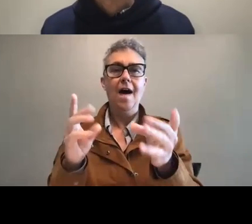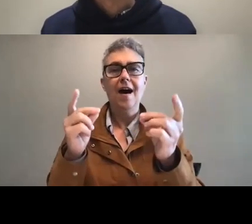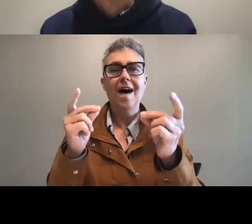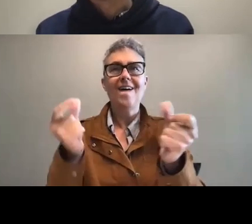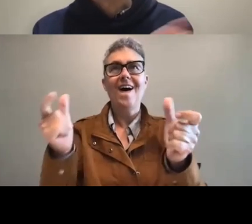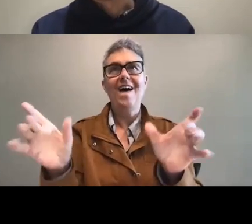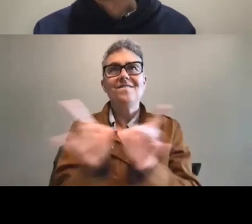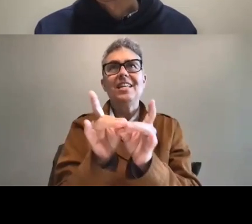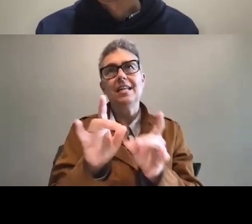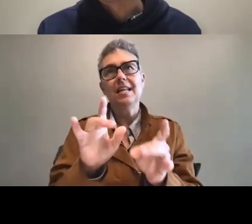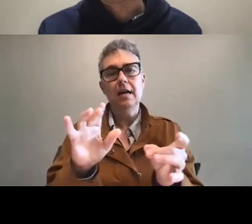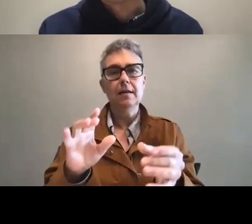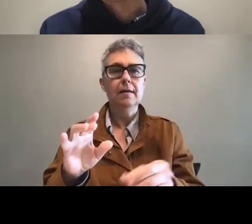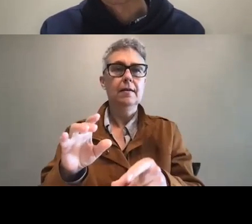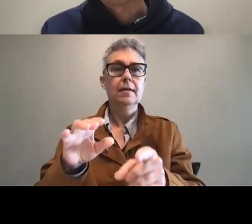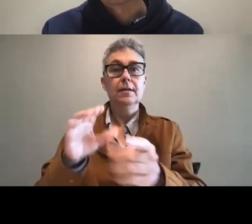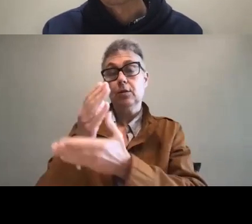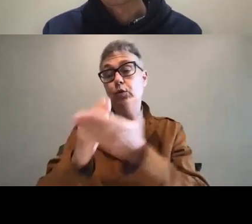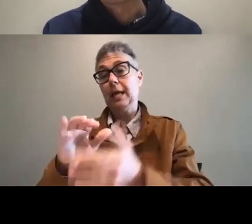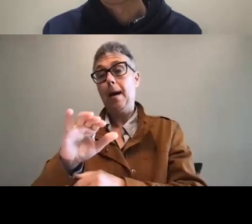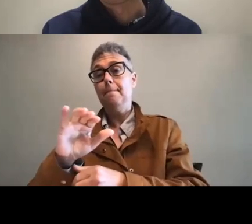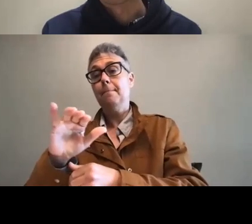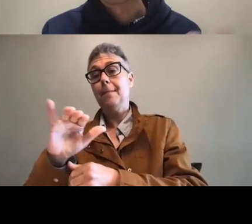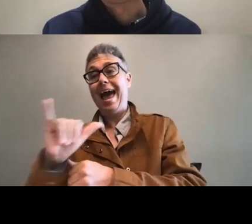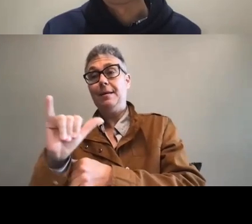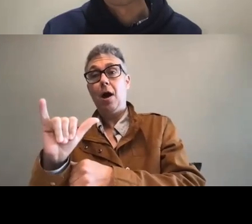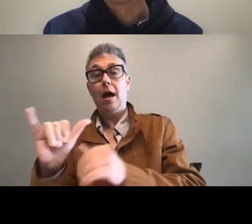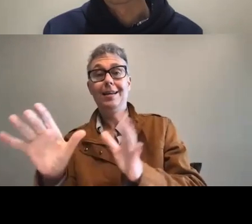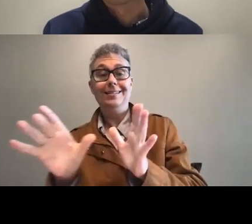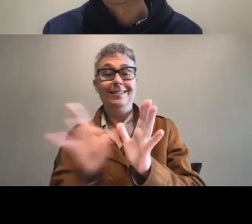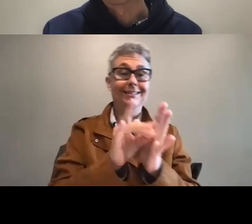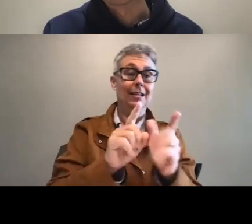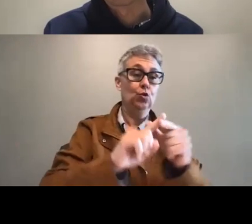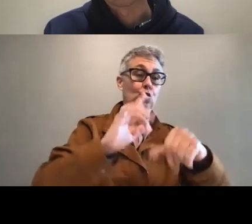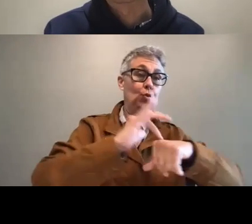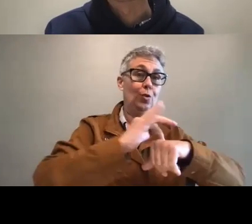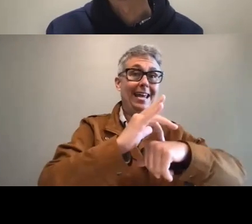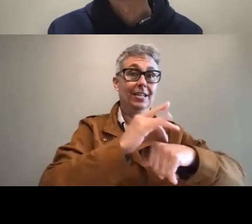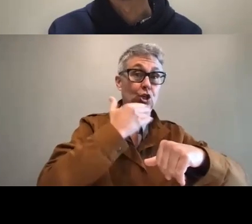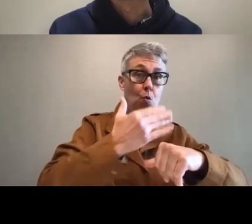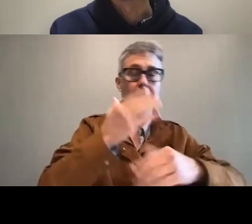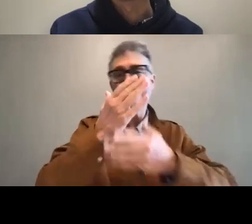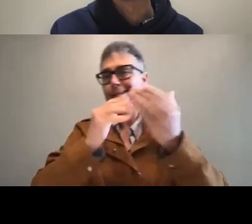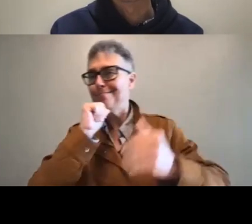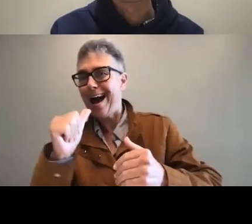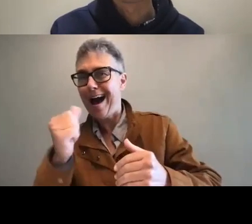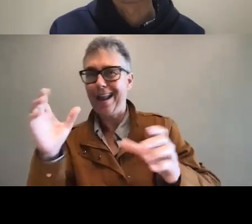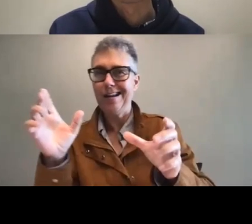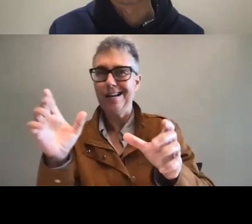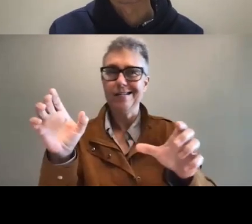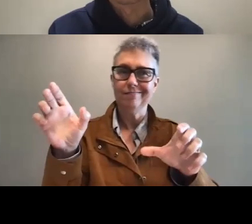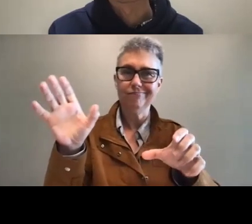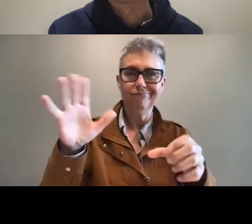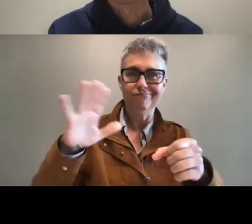For example, some of the antibodies may bind to the antigen very well, but some of them don't, right? So you want to design some